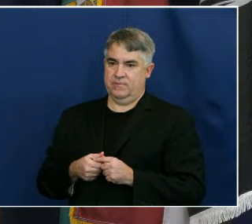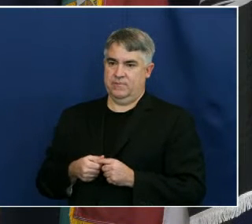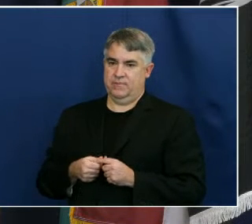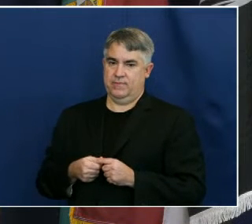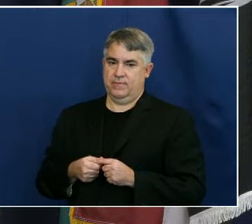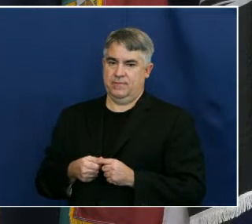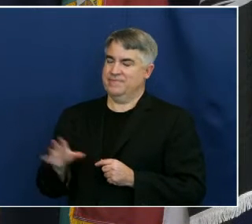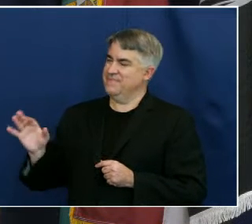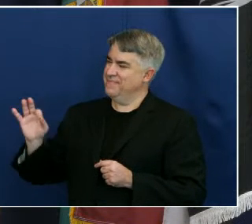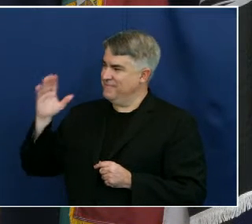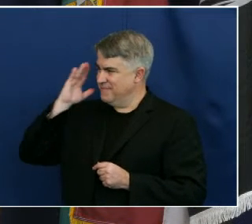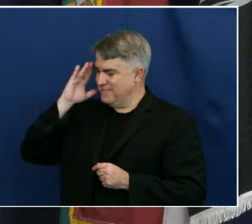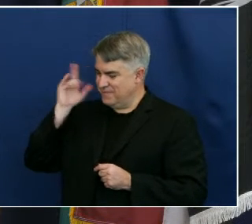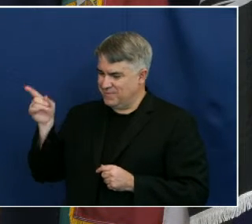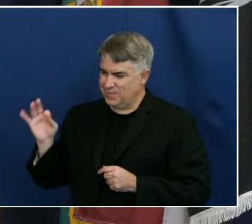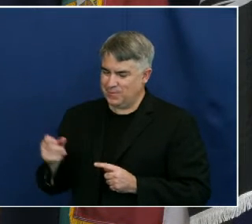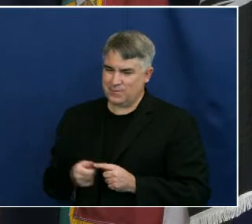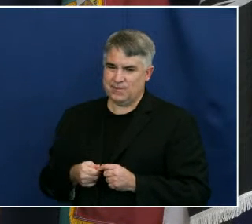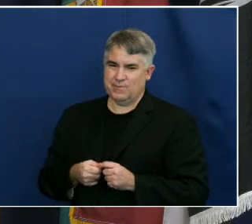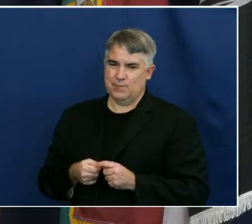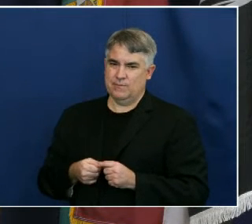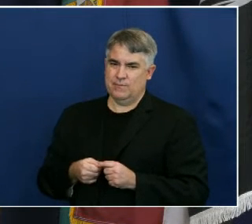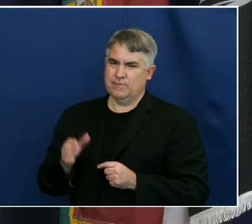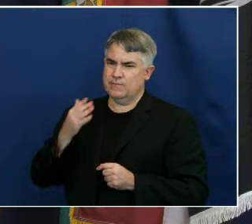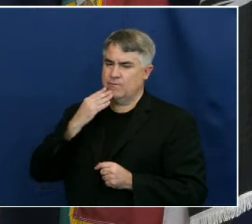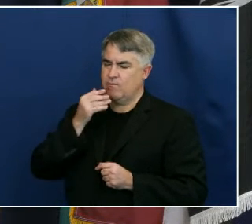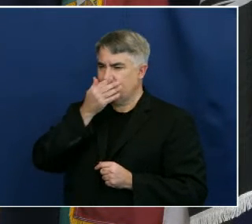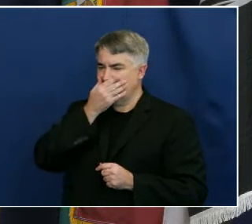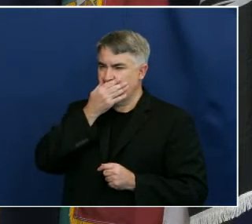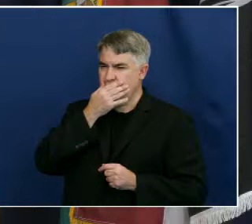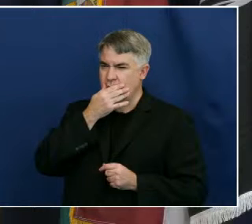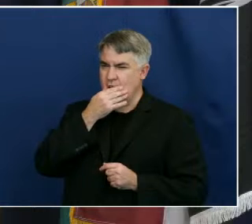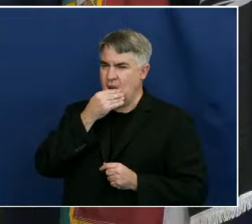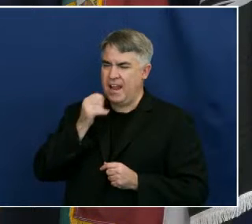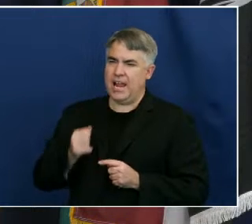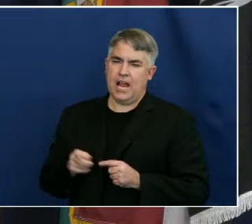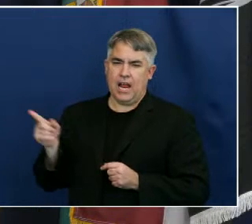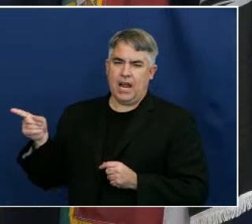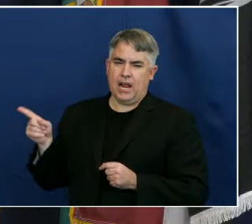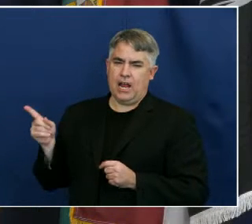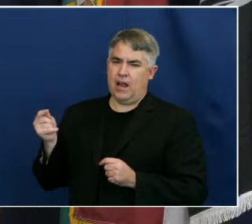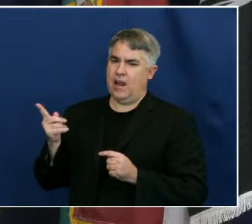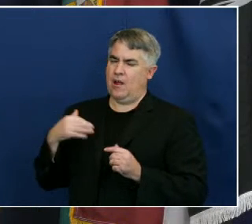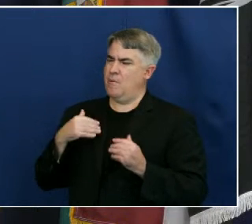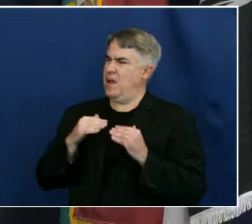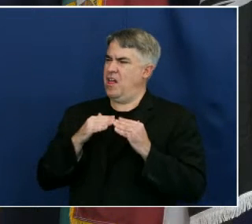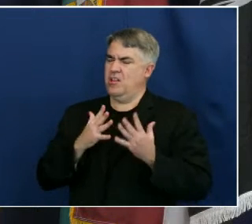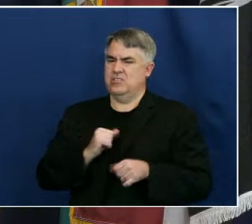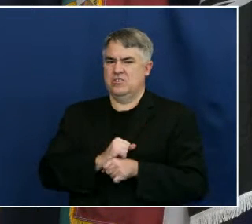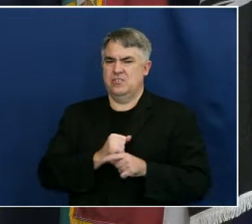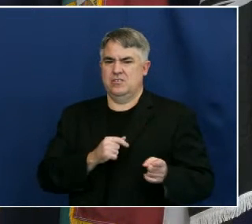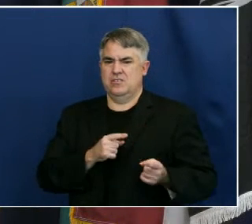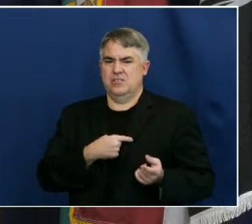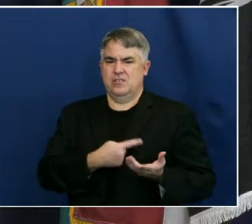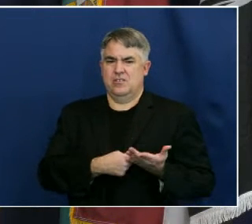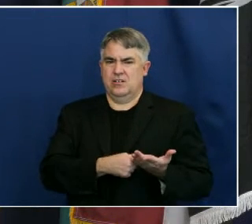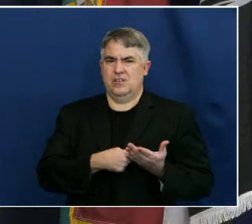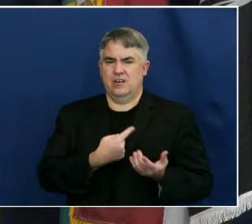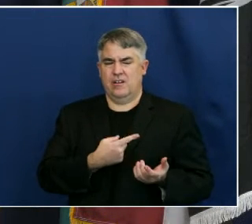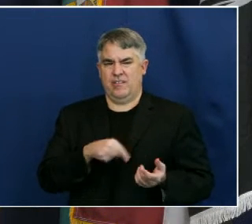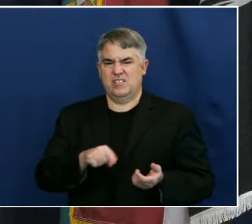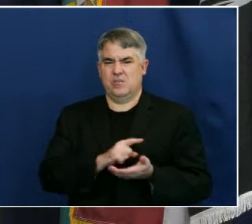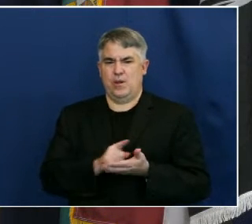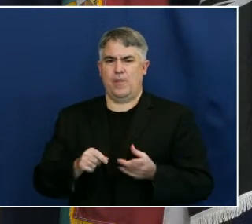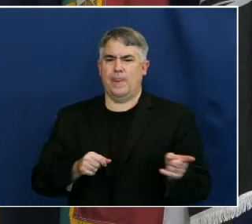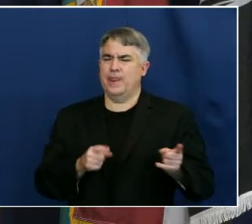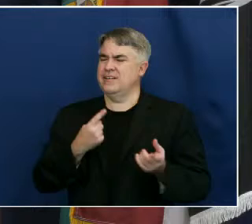Hi, thanks for taking my question. I'm calling in about a story my colleague and I wrote earlier this week about the county's COVID-19